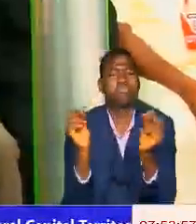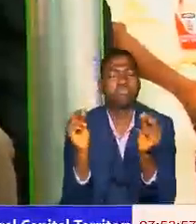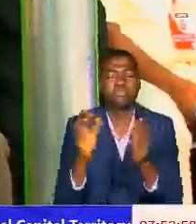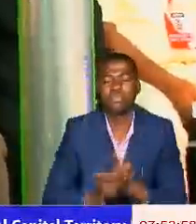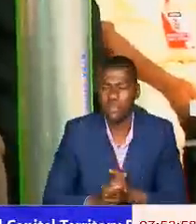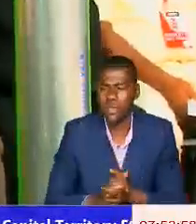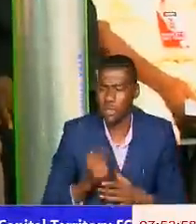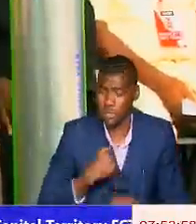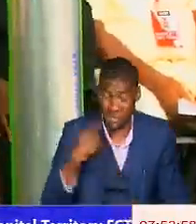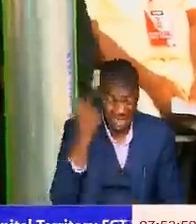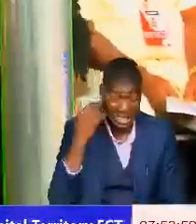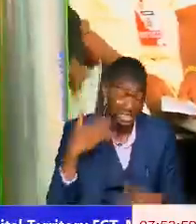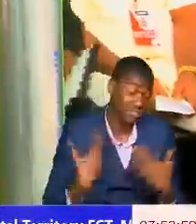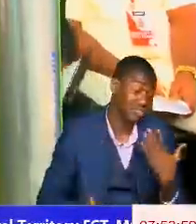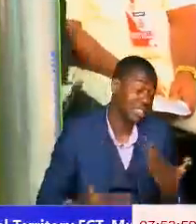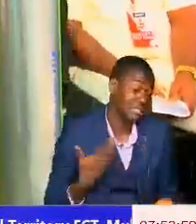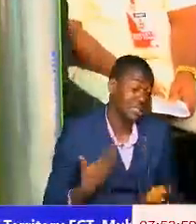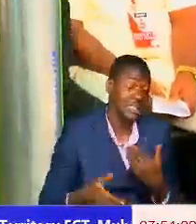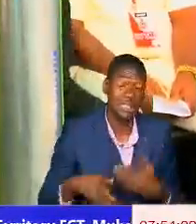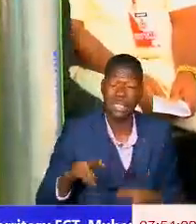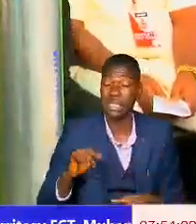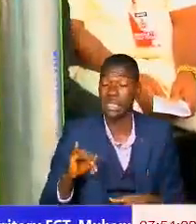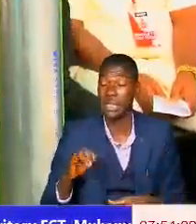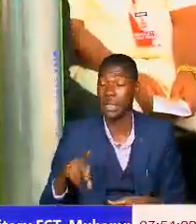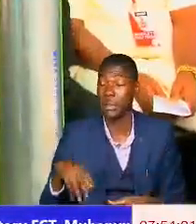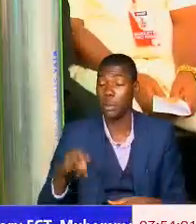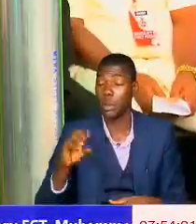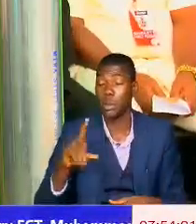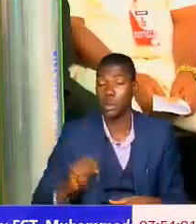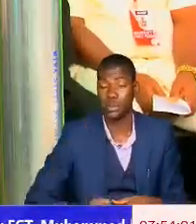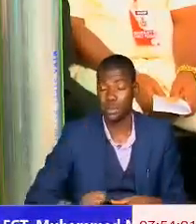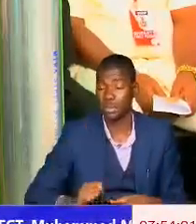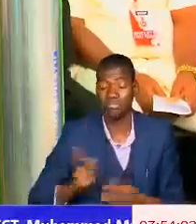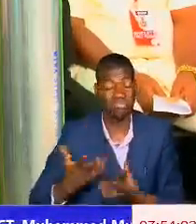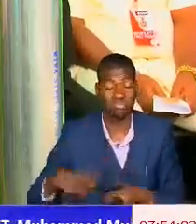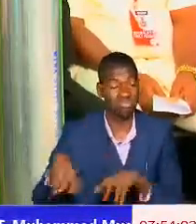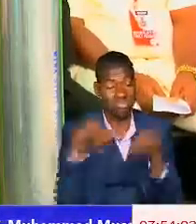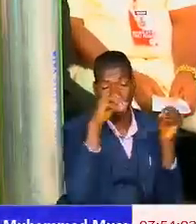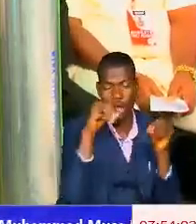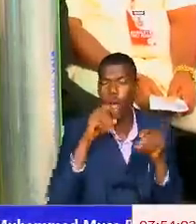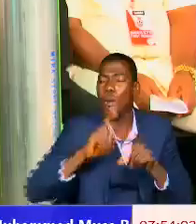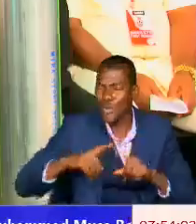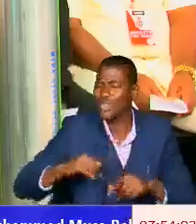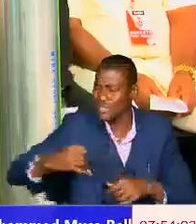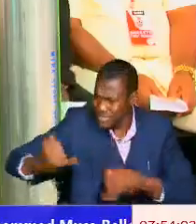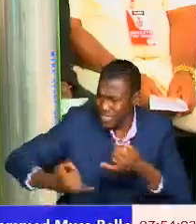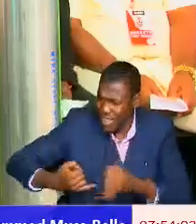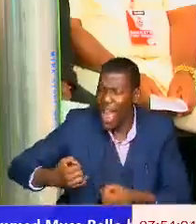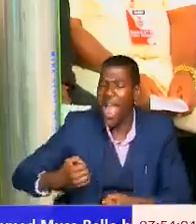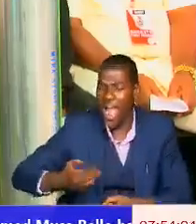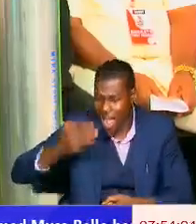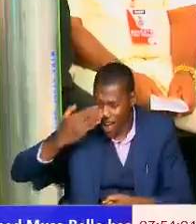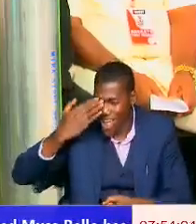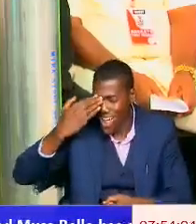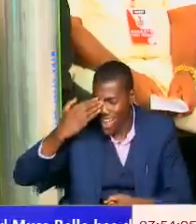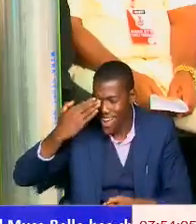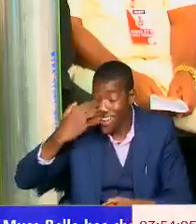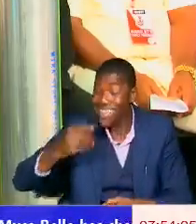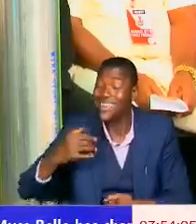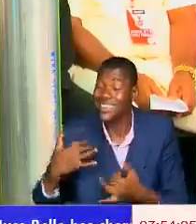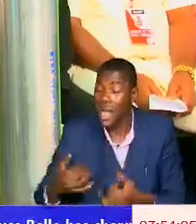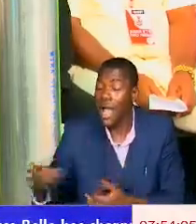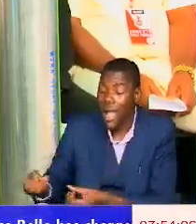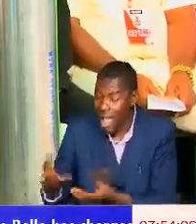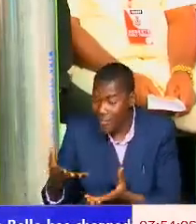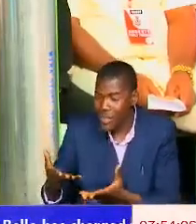So don't be me like say NIPOST don't pack tire. Come off for Nigeria. It's good as you carry them come, make we know, say that.